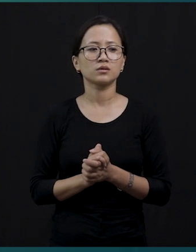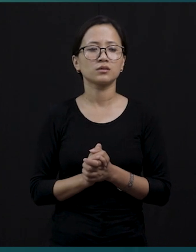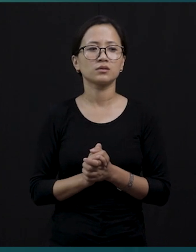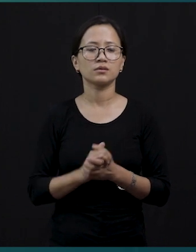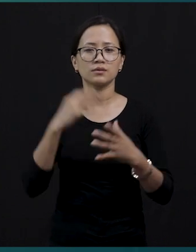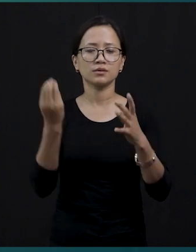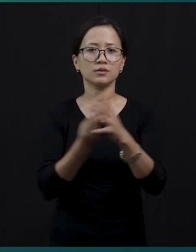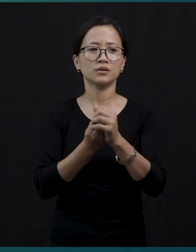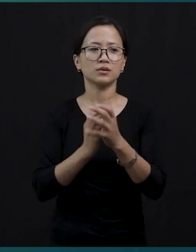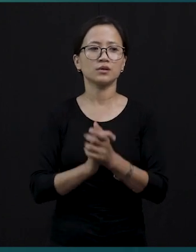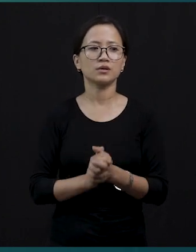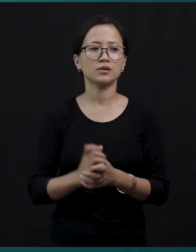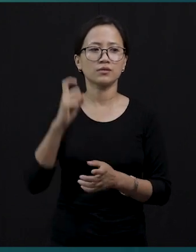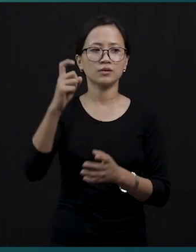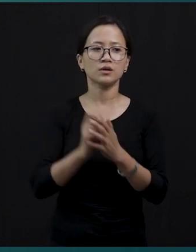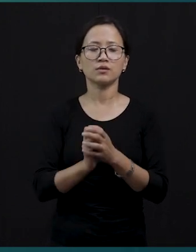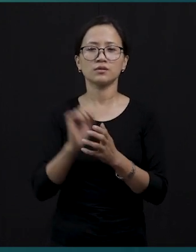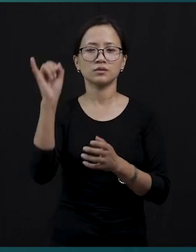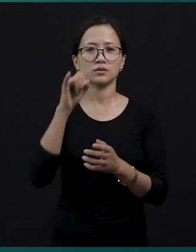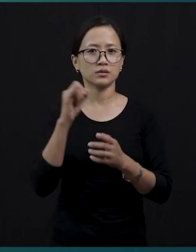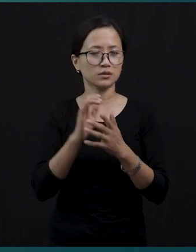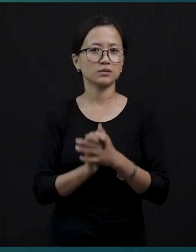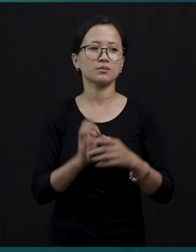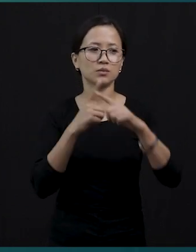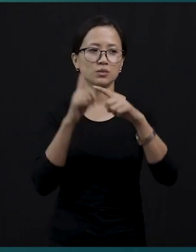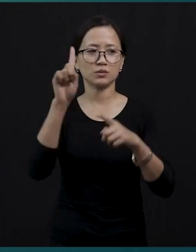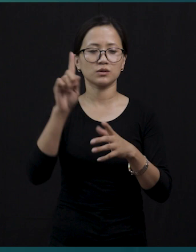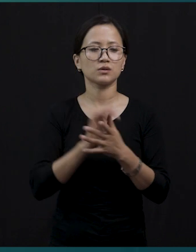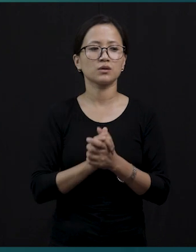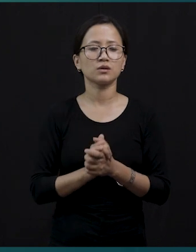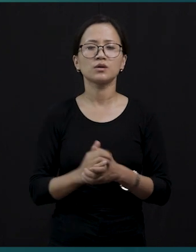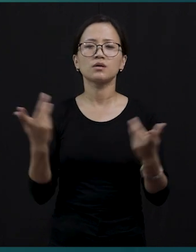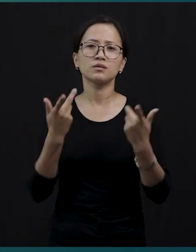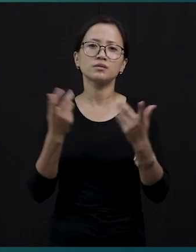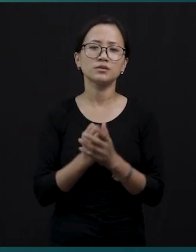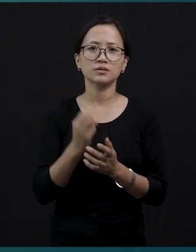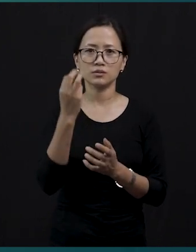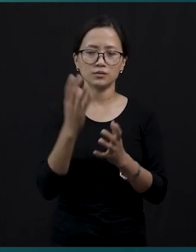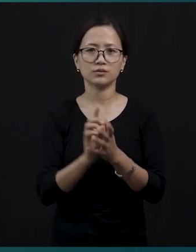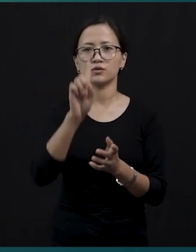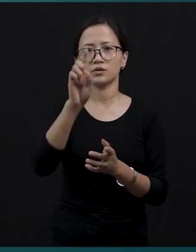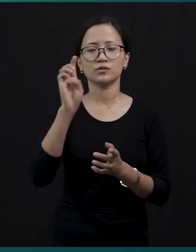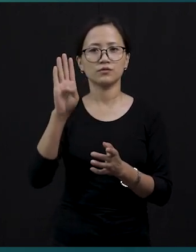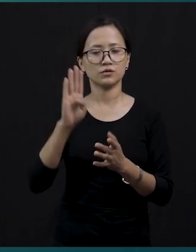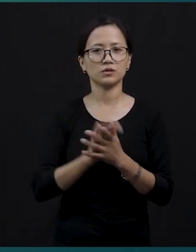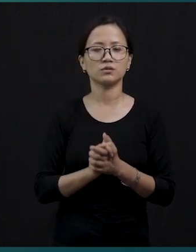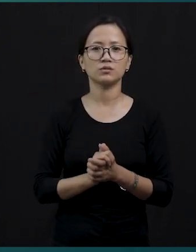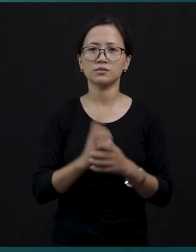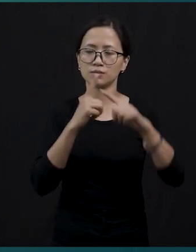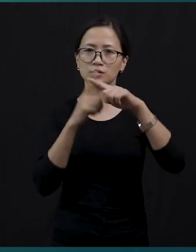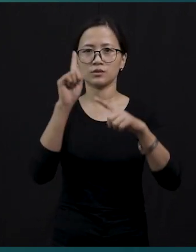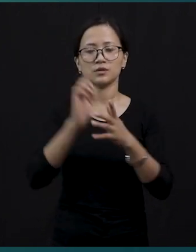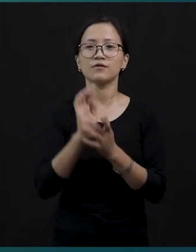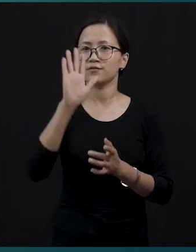it will be all together when you add 7 plus 6 plus 1. How much it will be? 14, and 14 plus